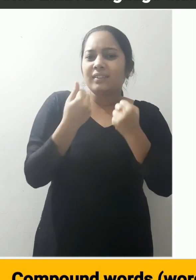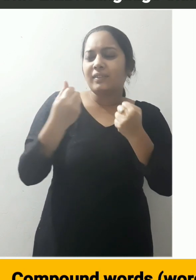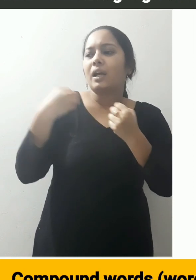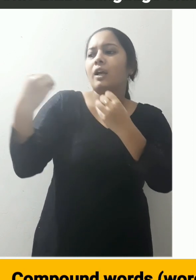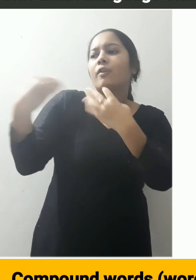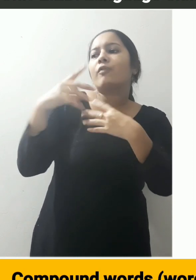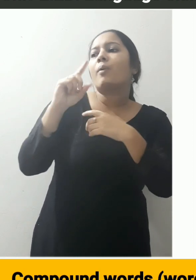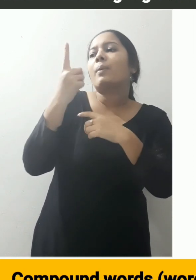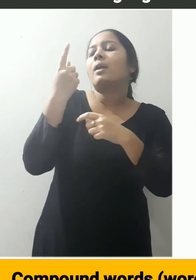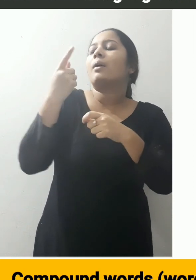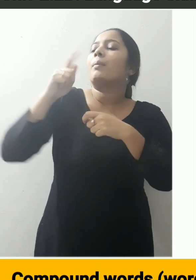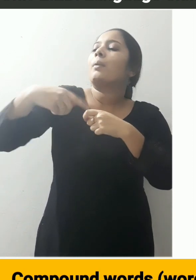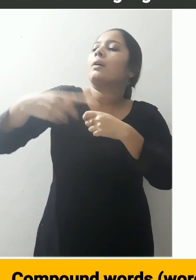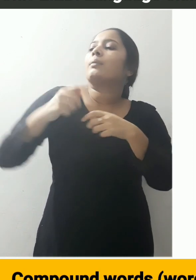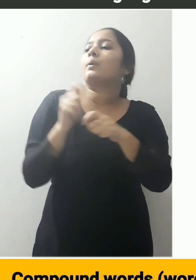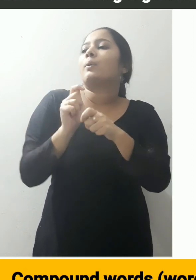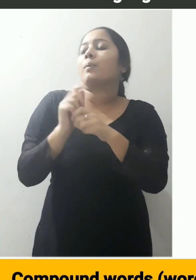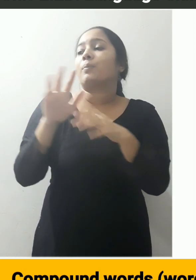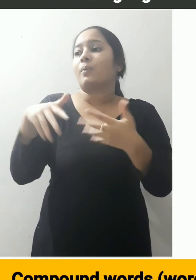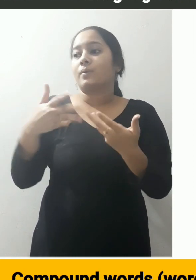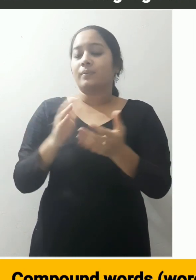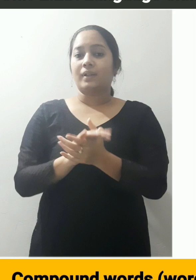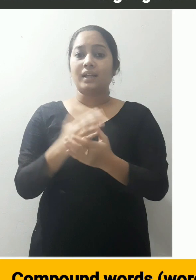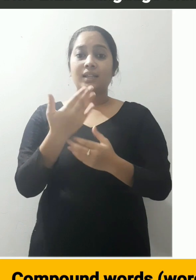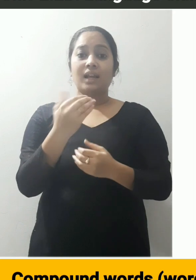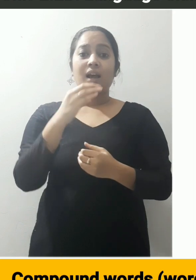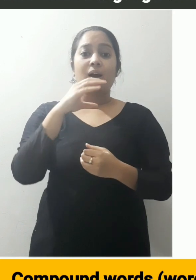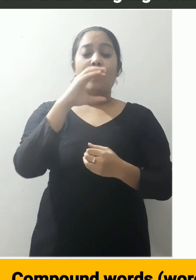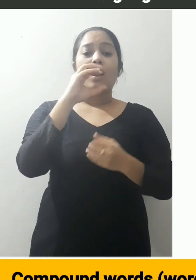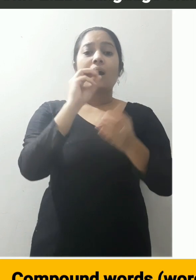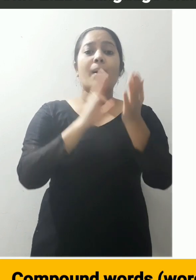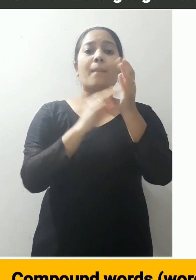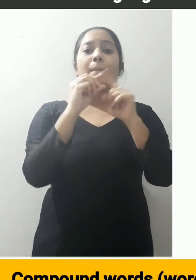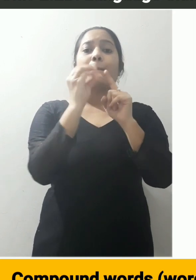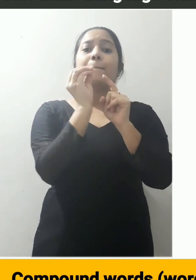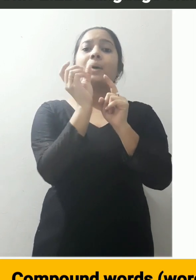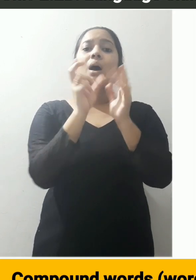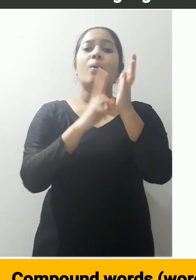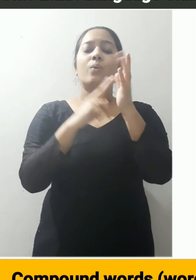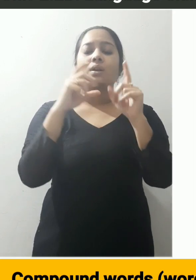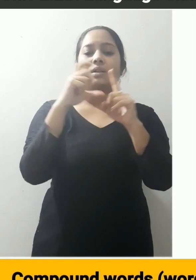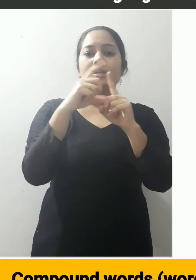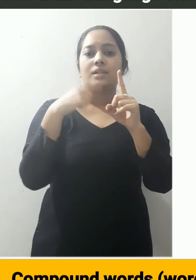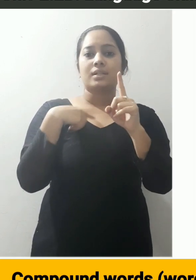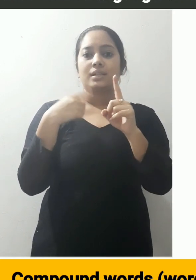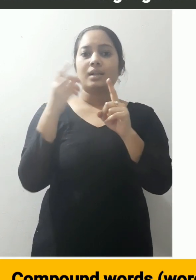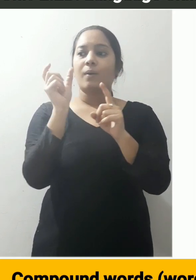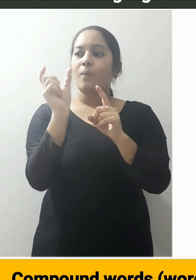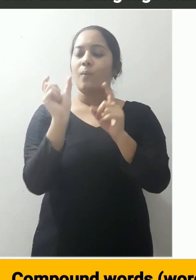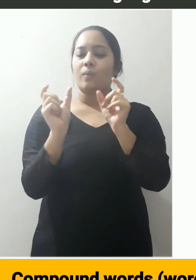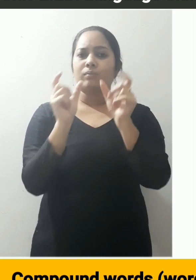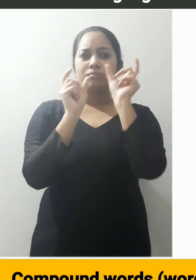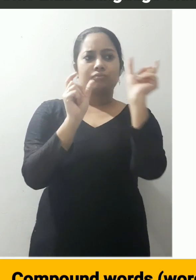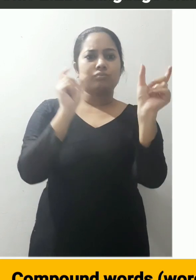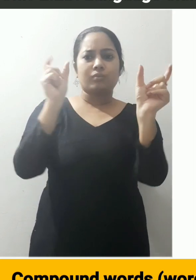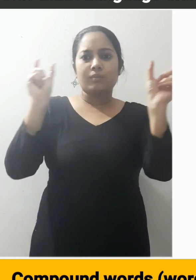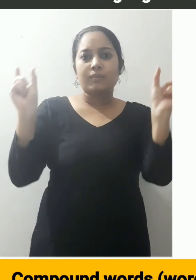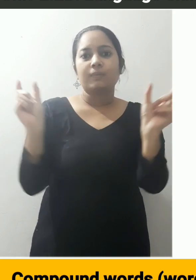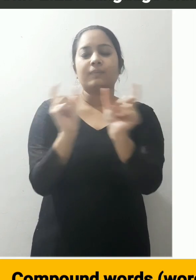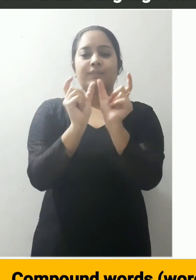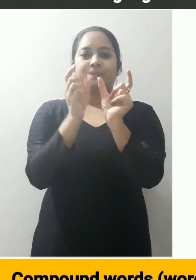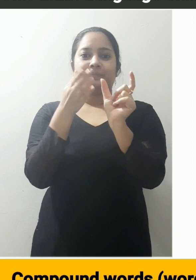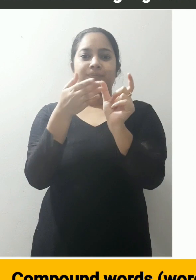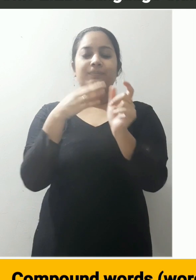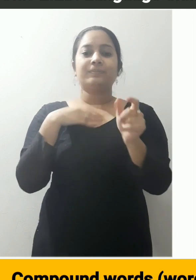Number 5. Compound words. Words with two parts. Stress on the first part of